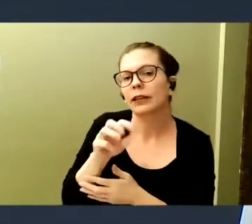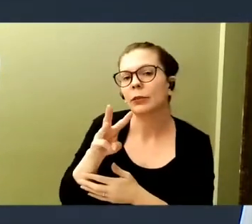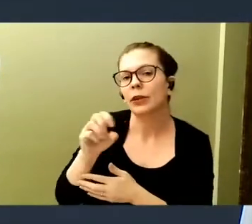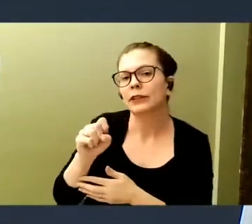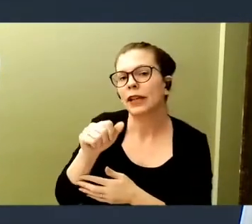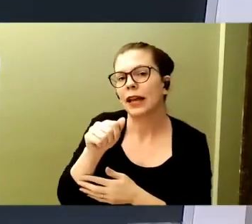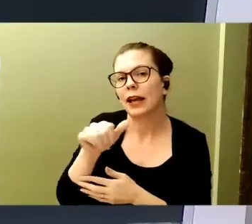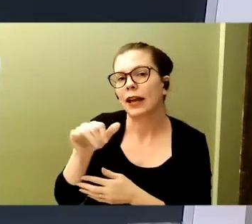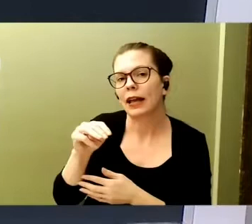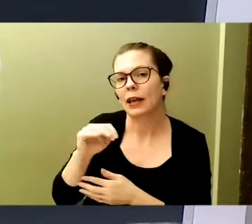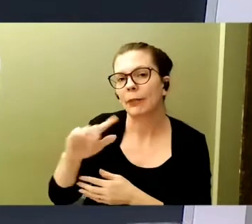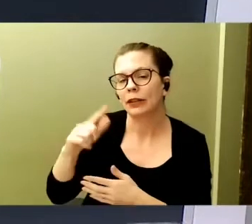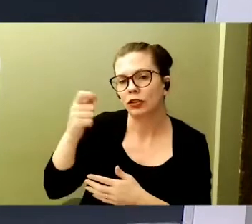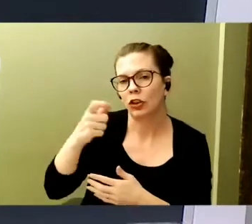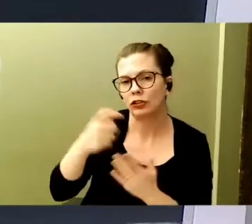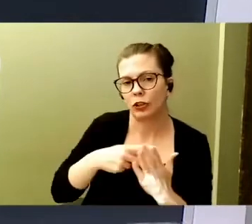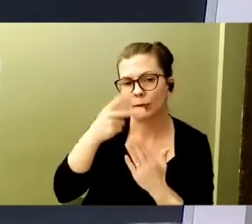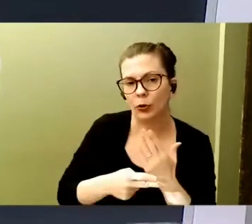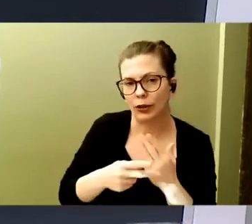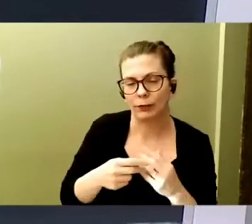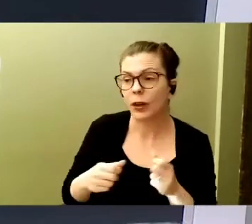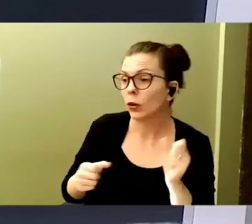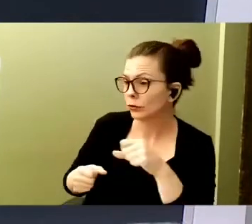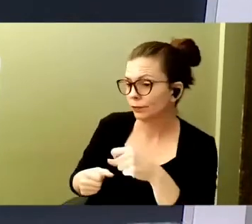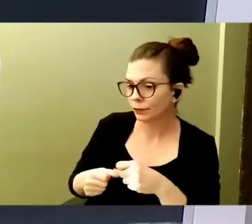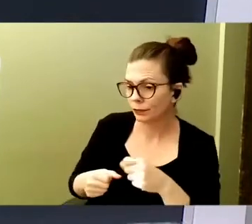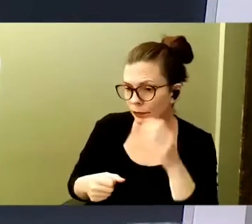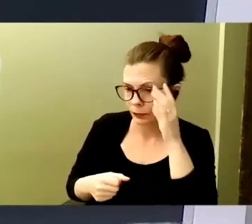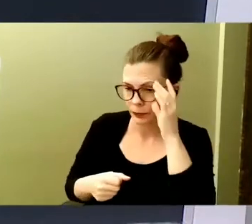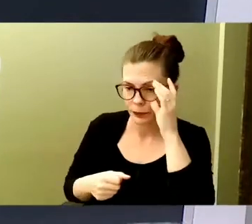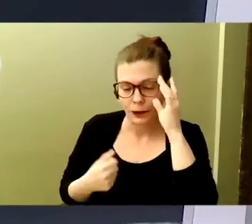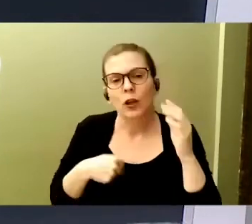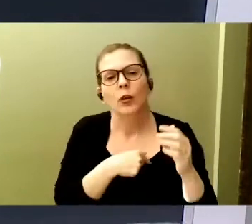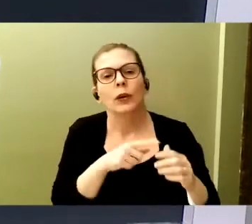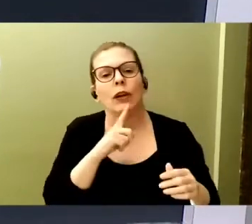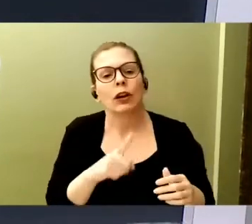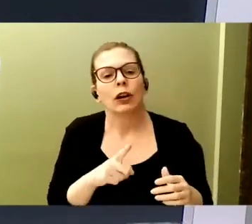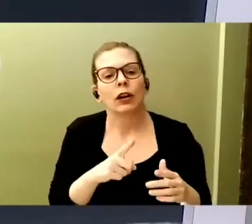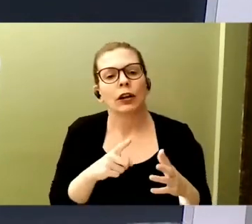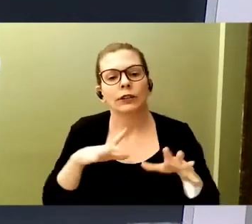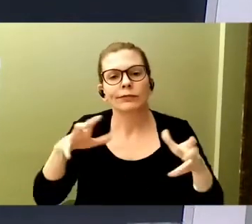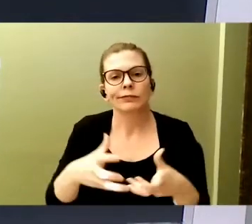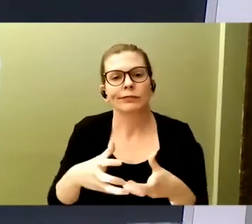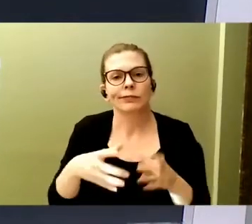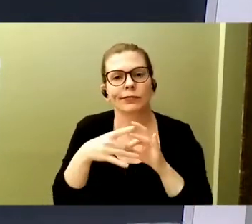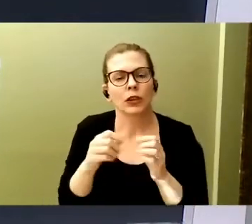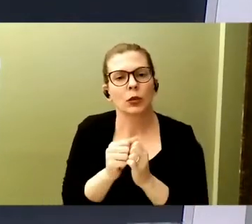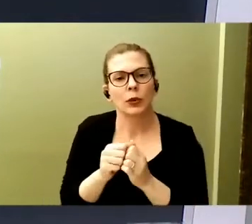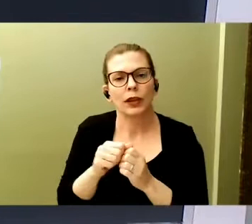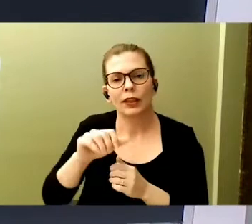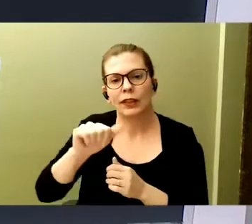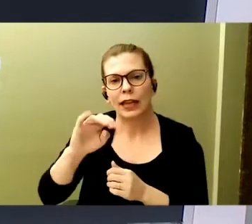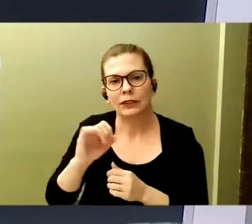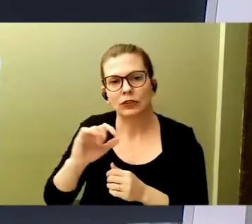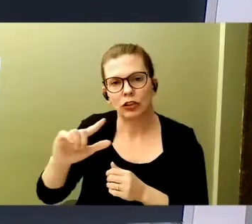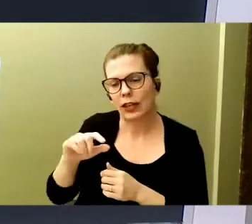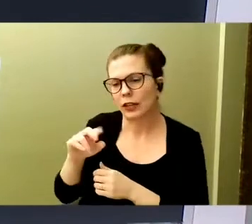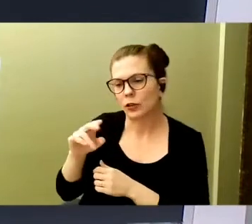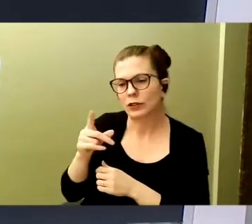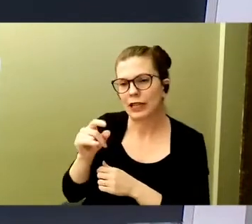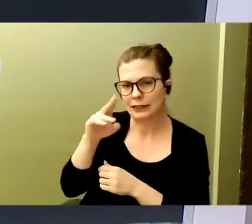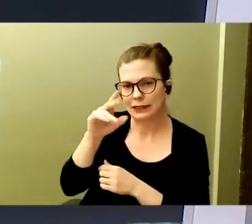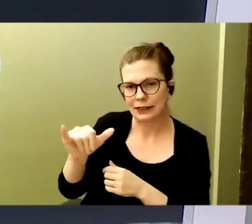Scholarship program a little bit. So we collaborated with Intel and Udacity together to make this